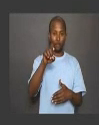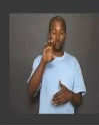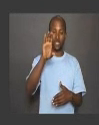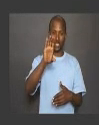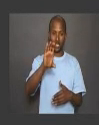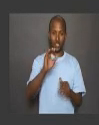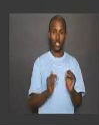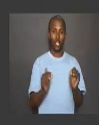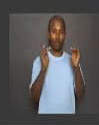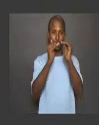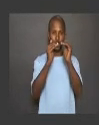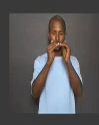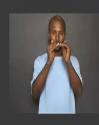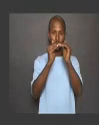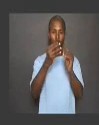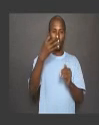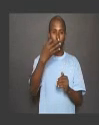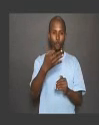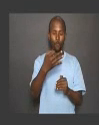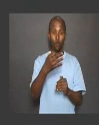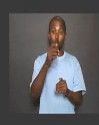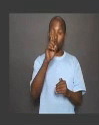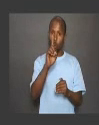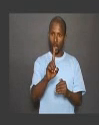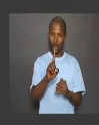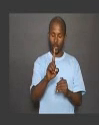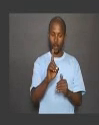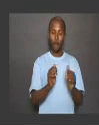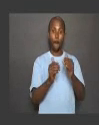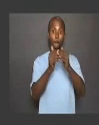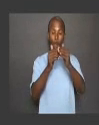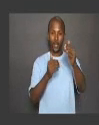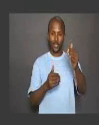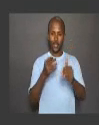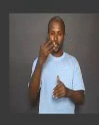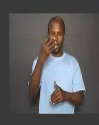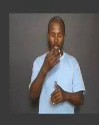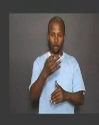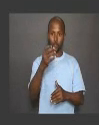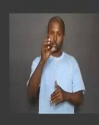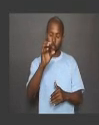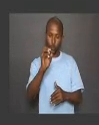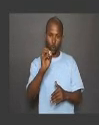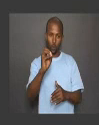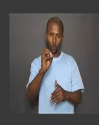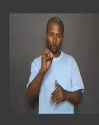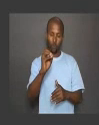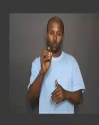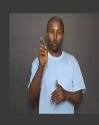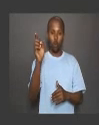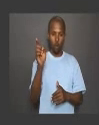f prime of c equals f of 1